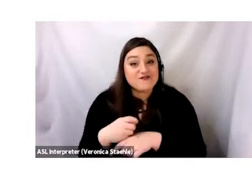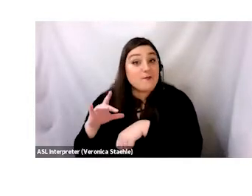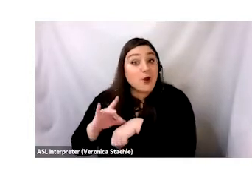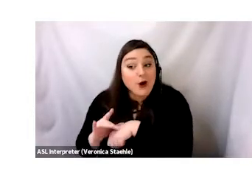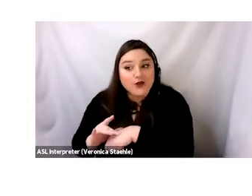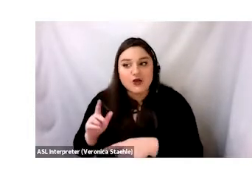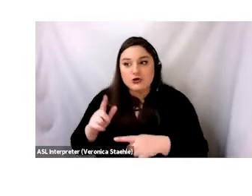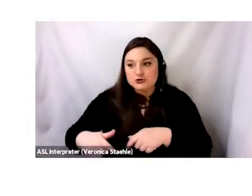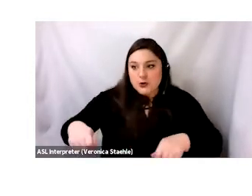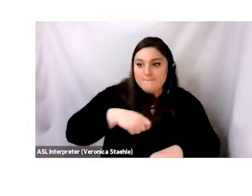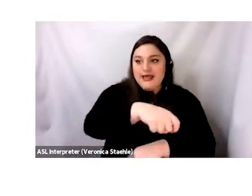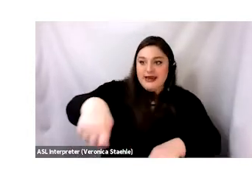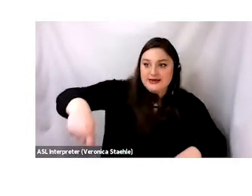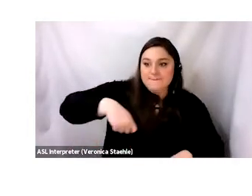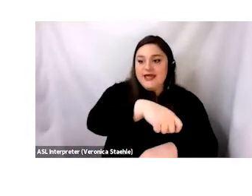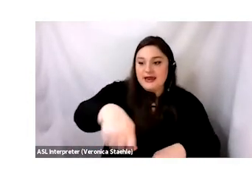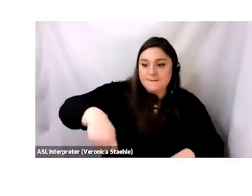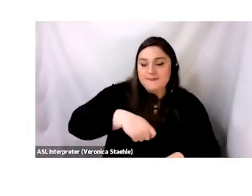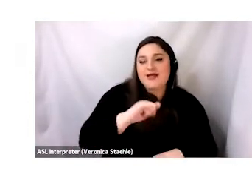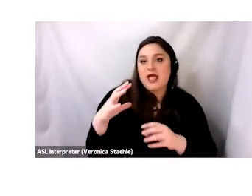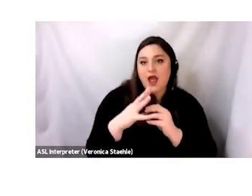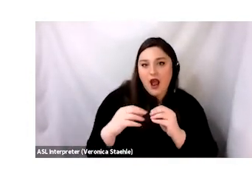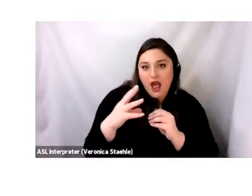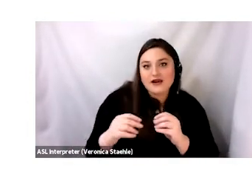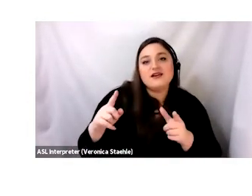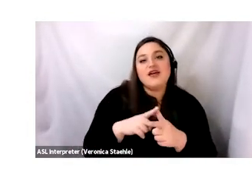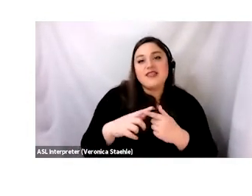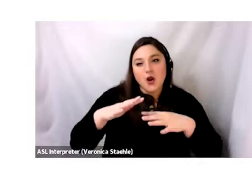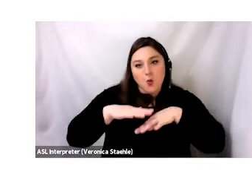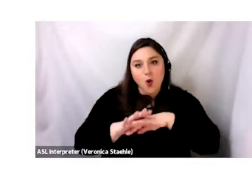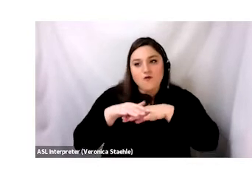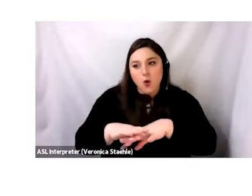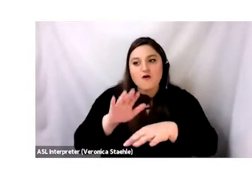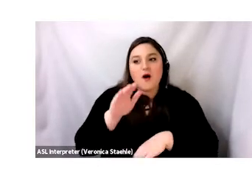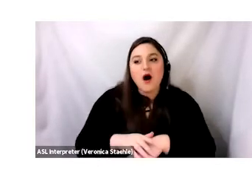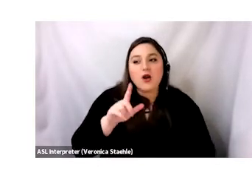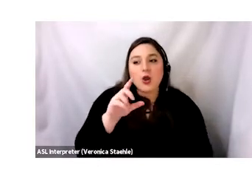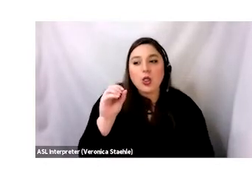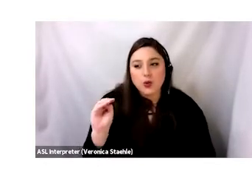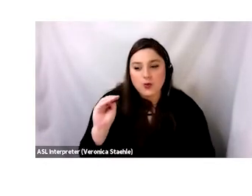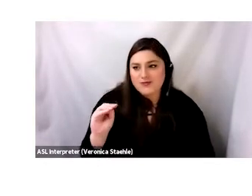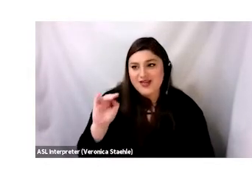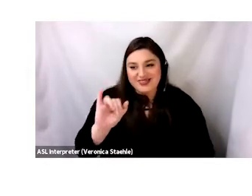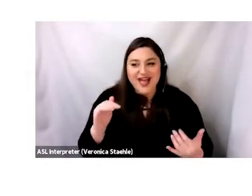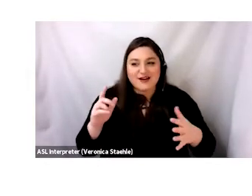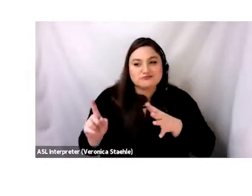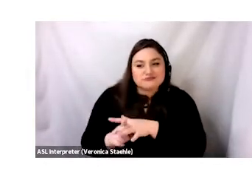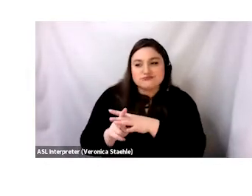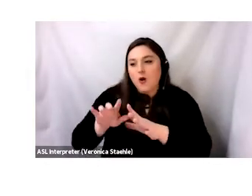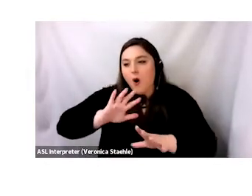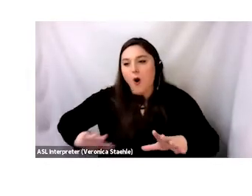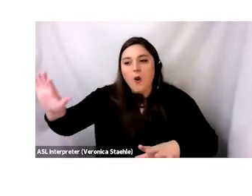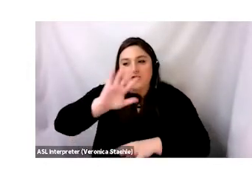tool to spin the cotton on, and then it was woven on looms, which we see being created across the world. Everyone is using